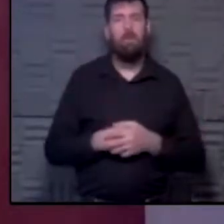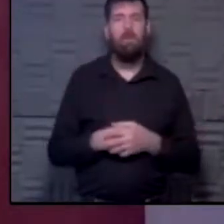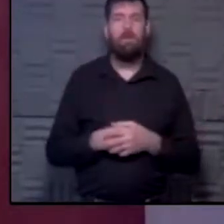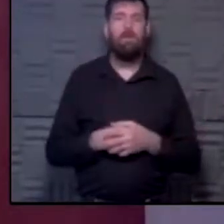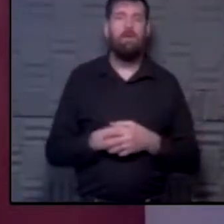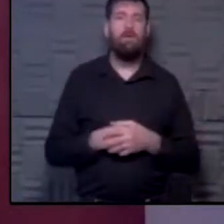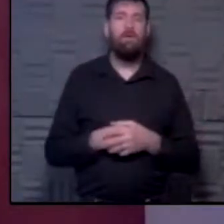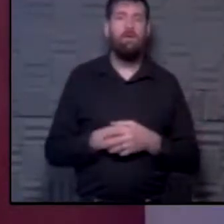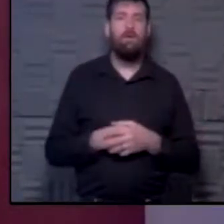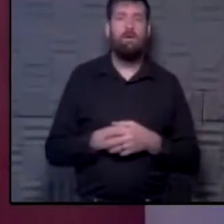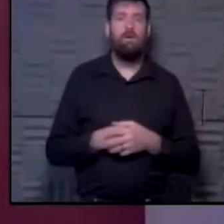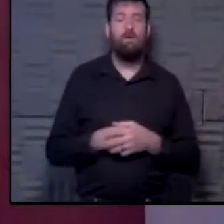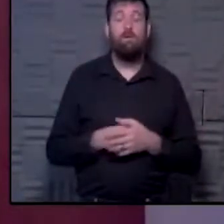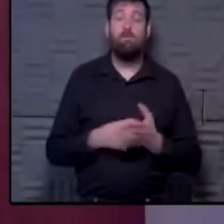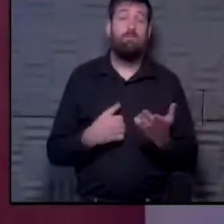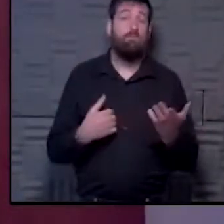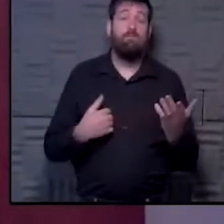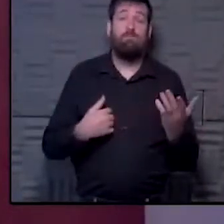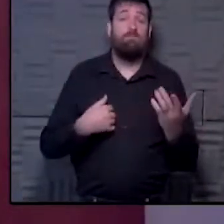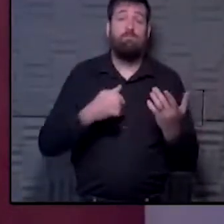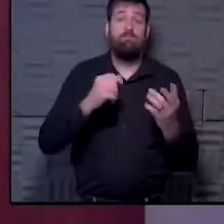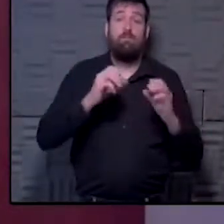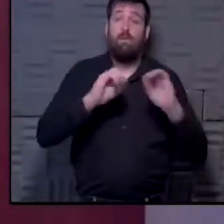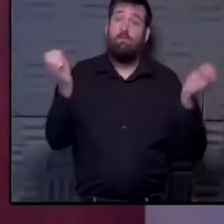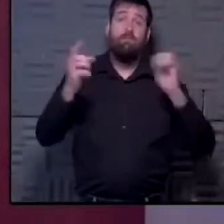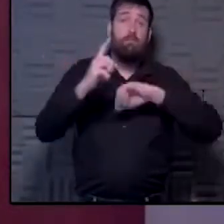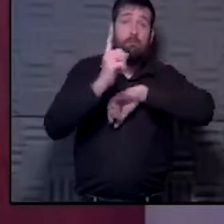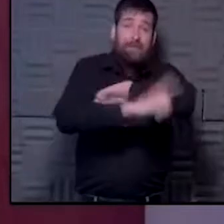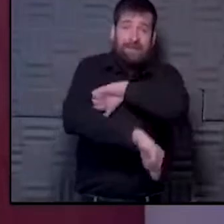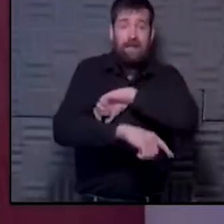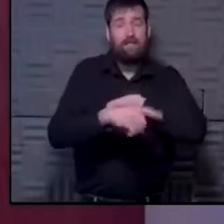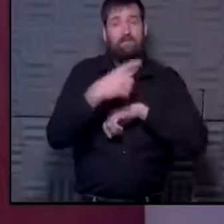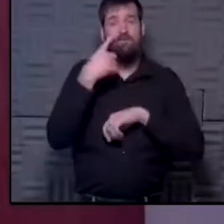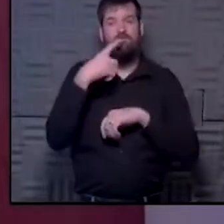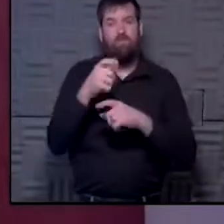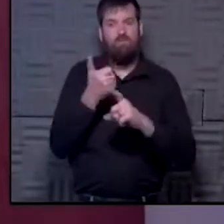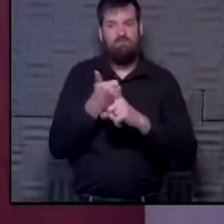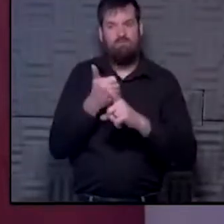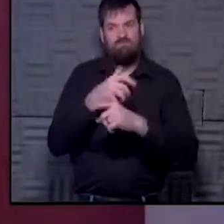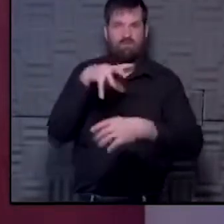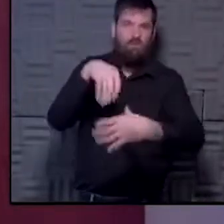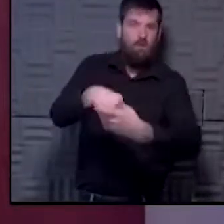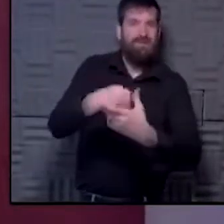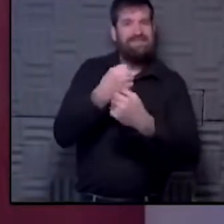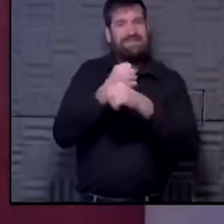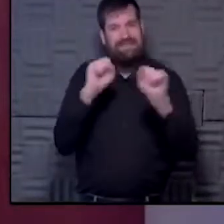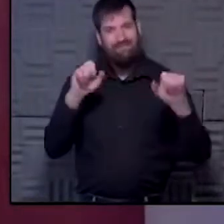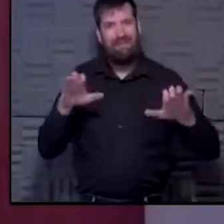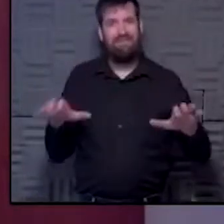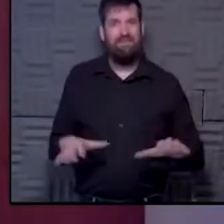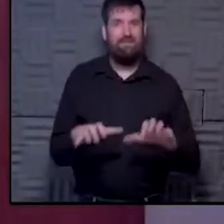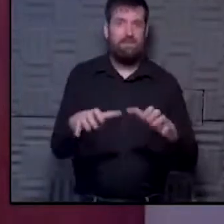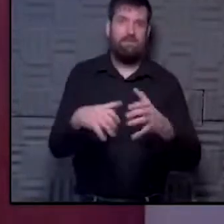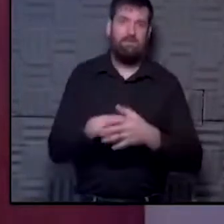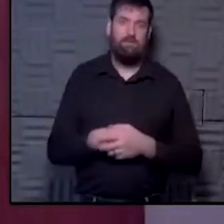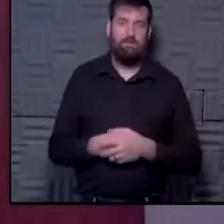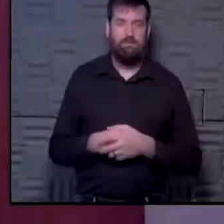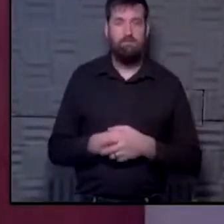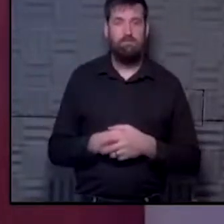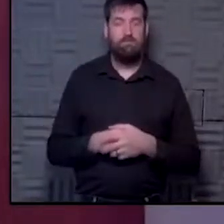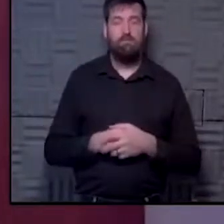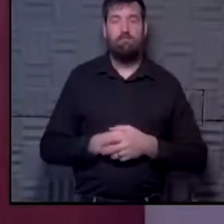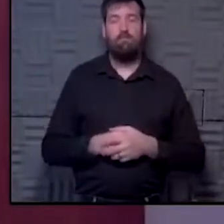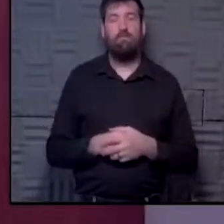I would not be penalized for engaging in safe activities. And you wouldn't